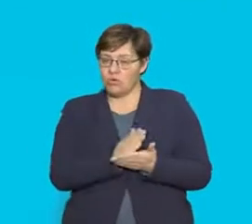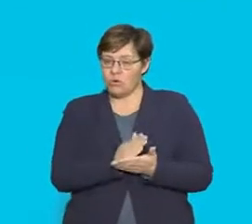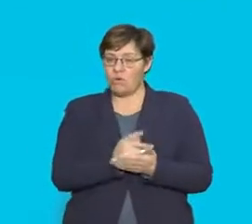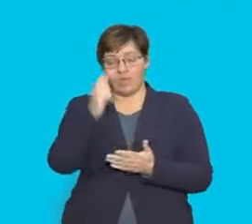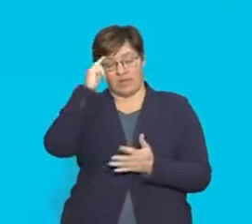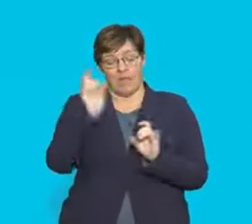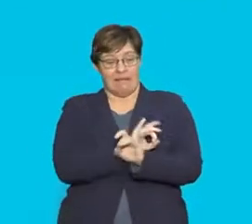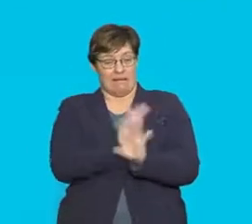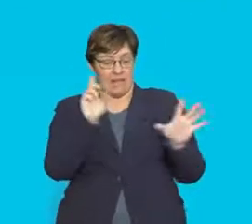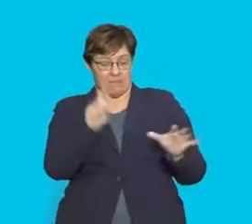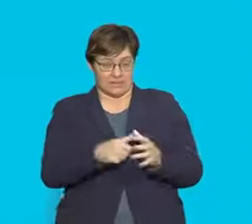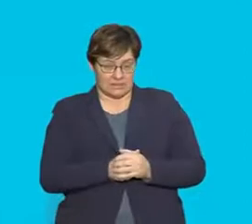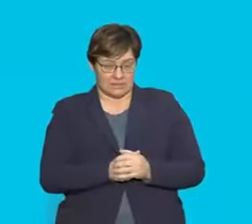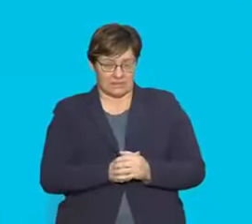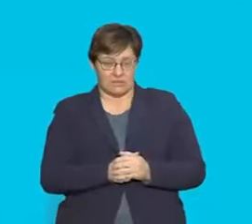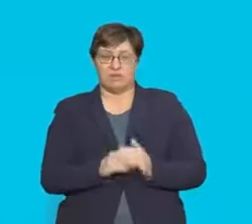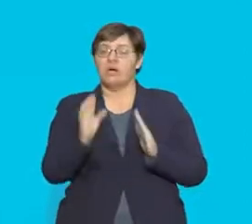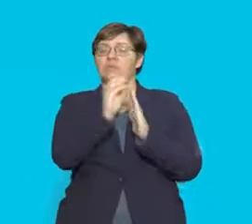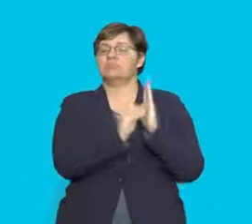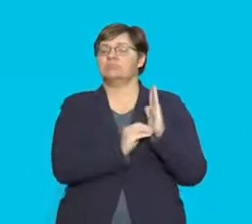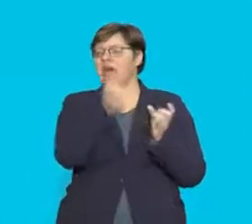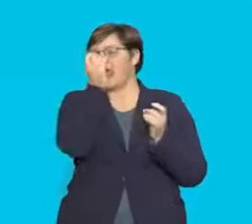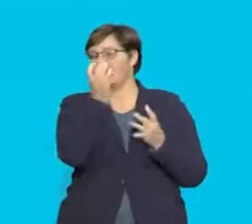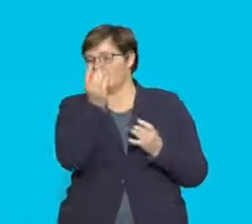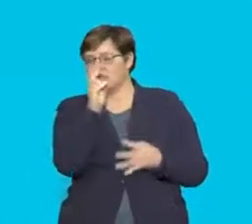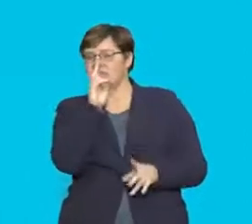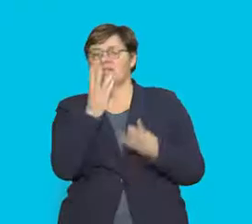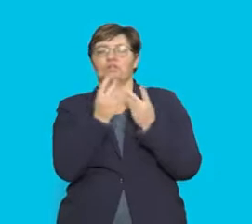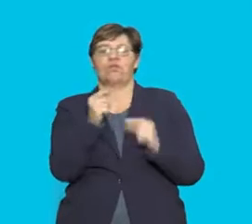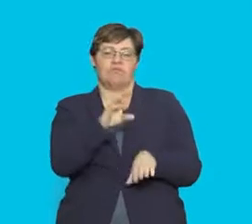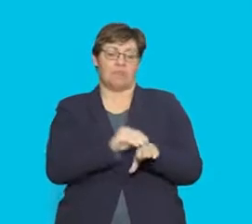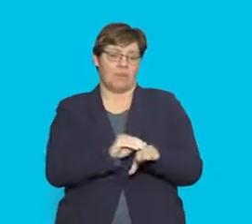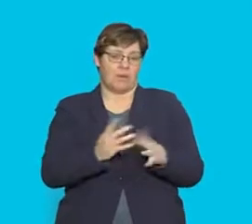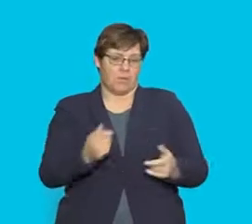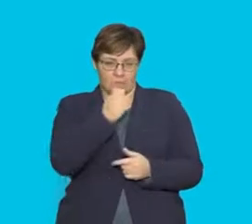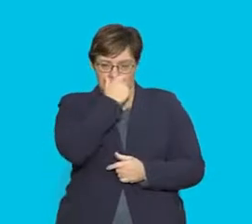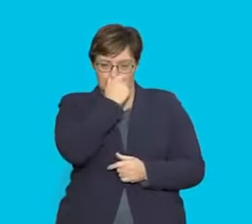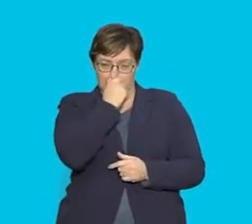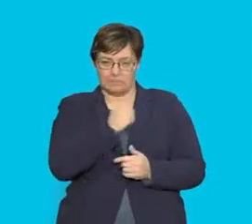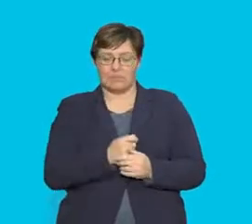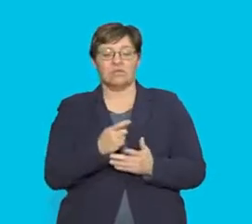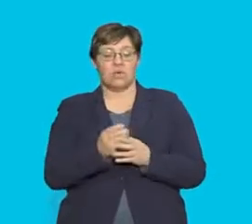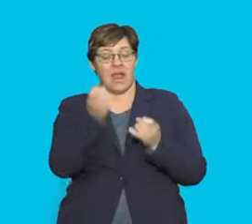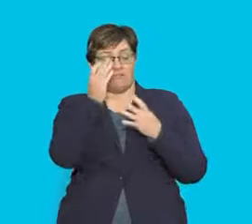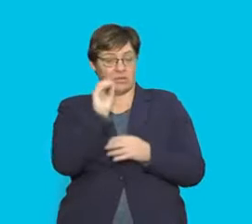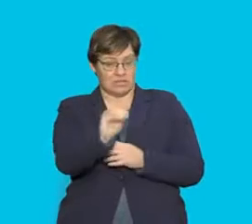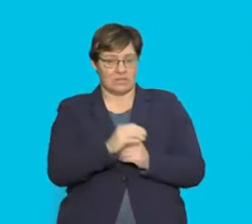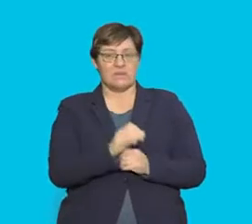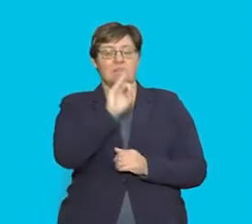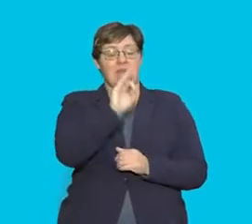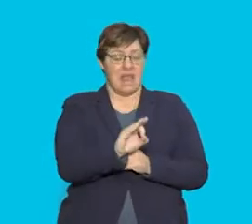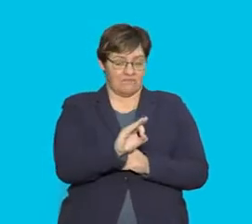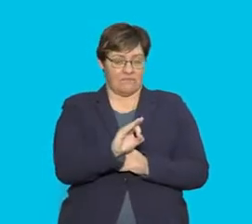think about this. So let's just write down our data and see how we're gonna solve this. So with our data, we know that F